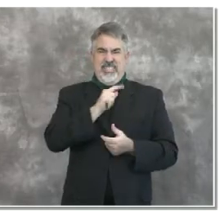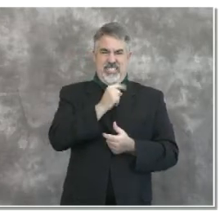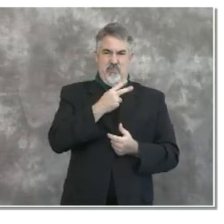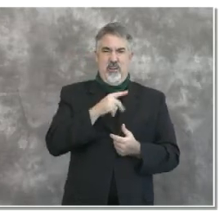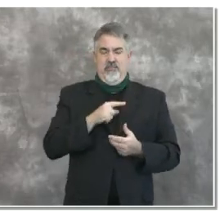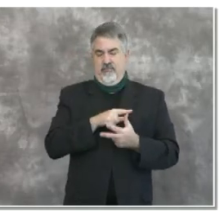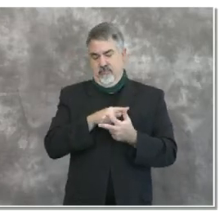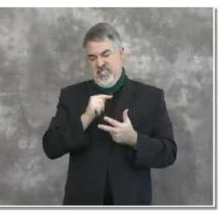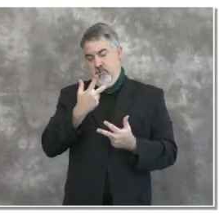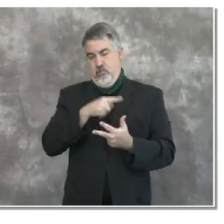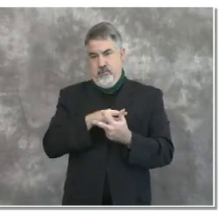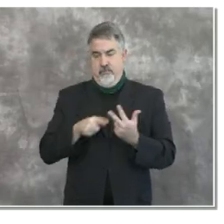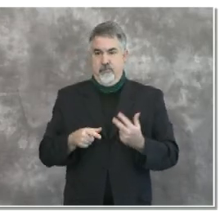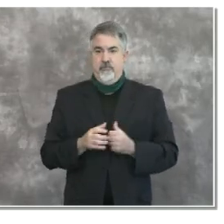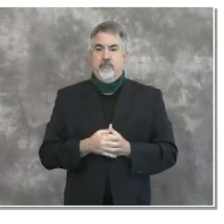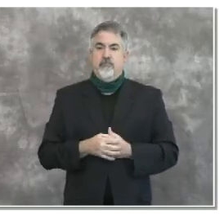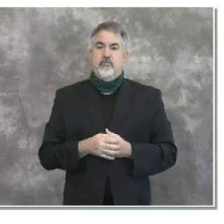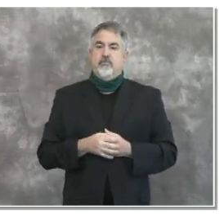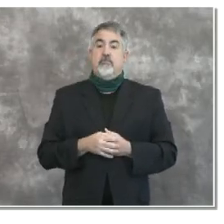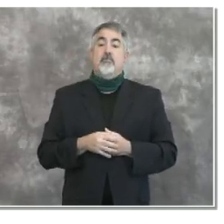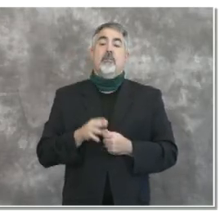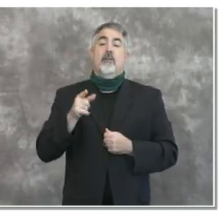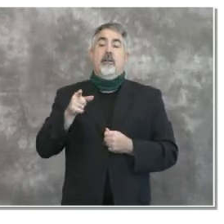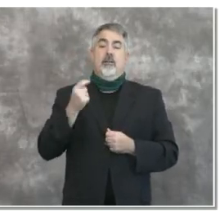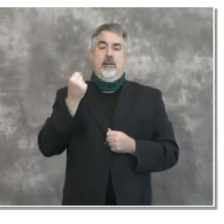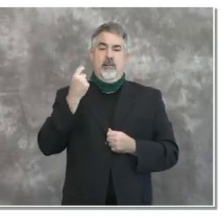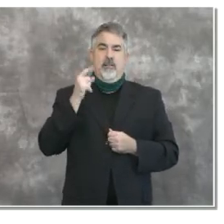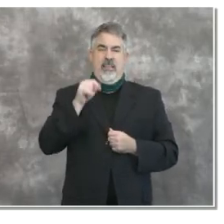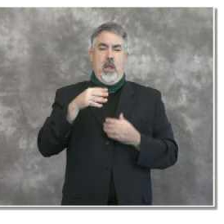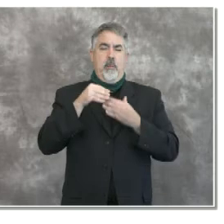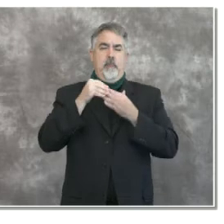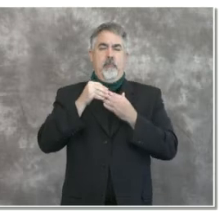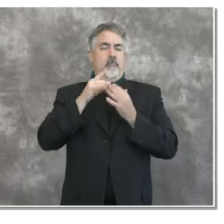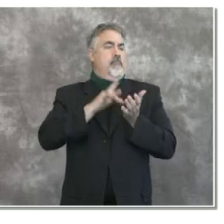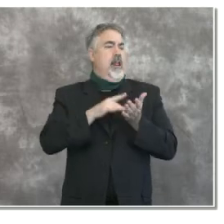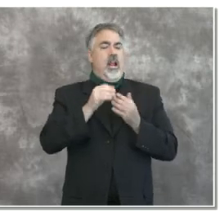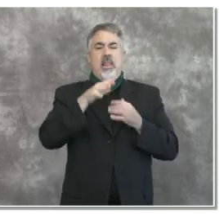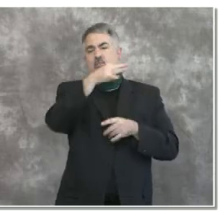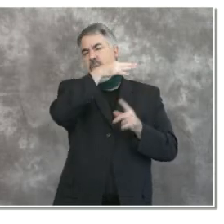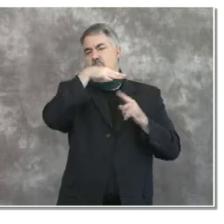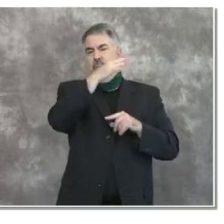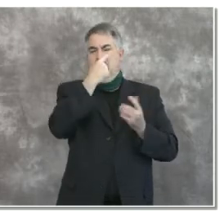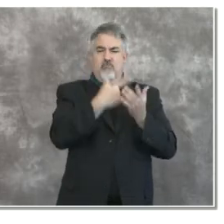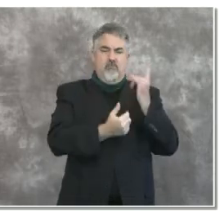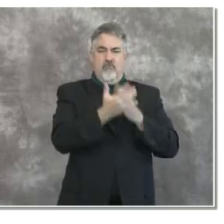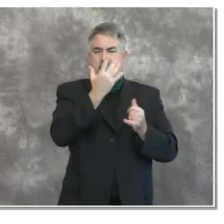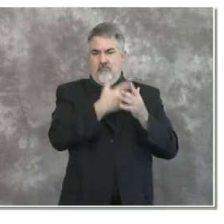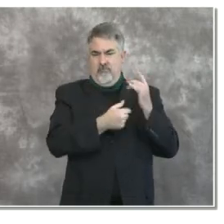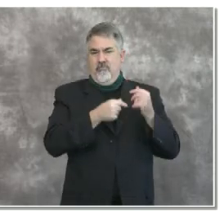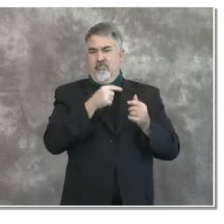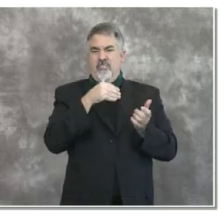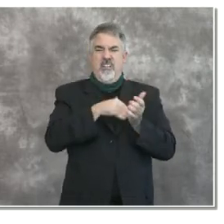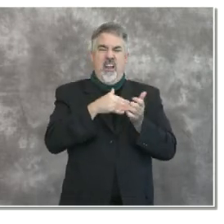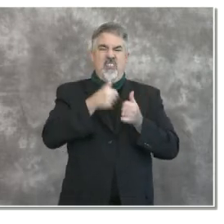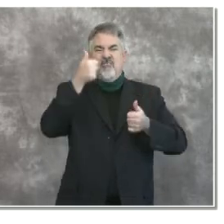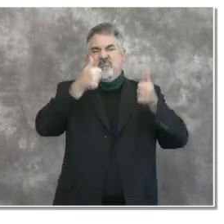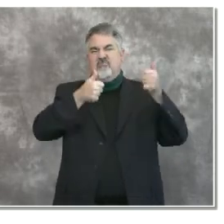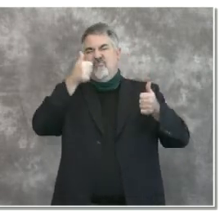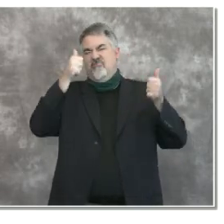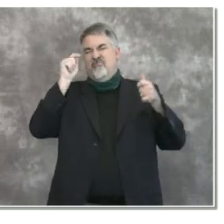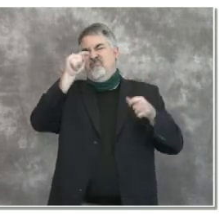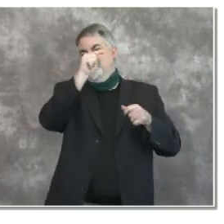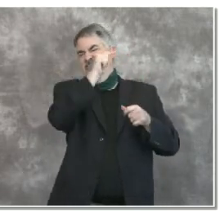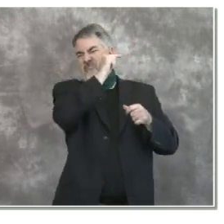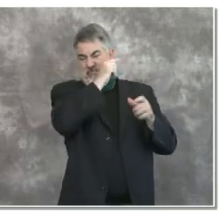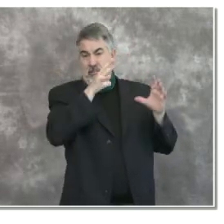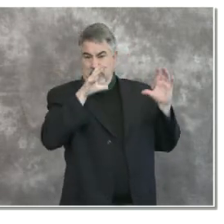That's a testament to the county's medical leadership, with Dr. Wooten at the top, and including Dr. McDonald, Dr. Neck, our public health nurses, all of our